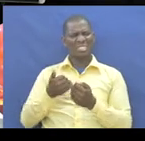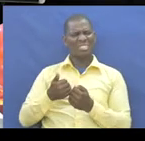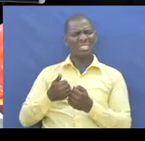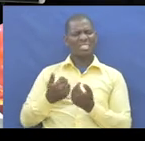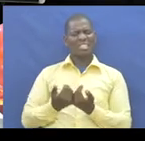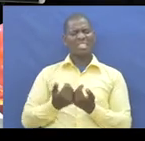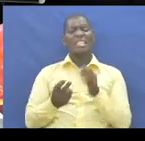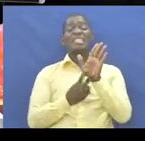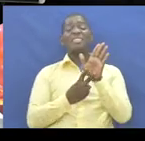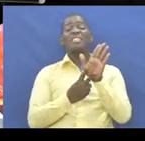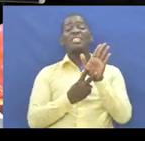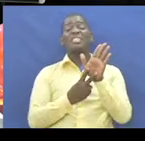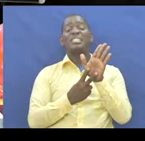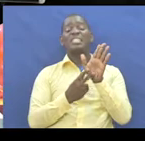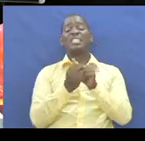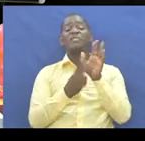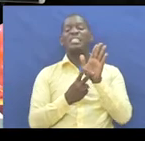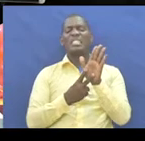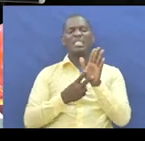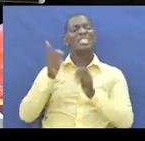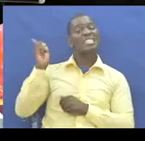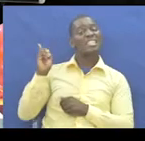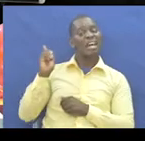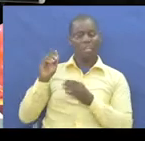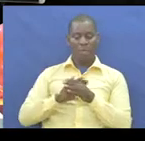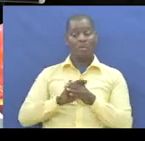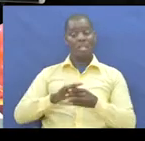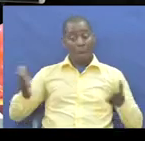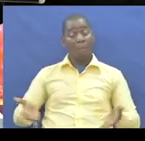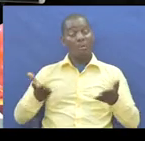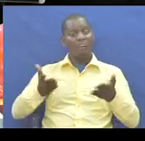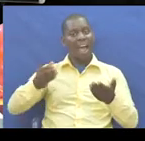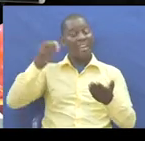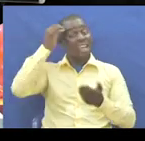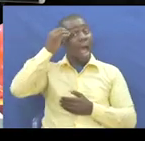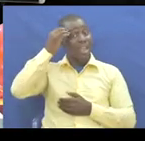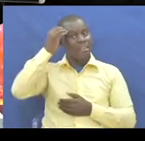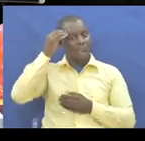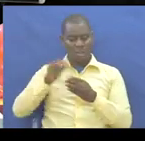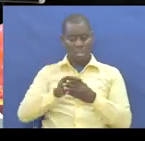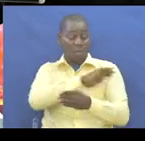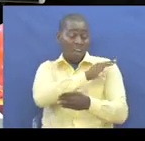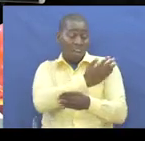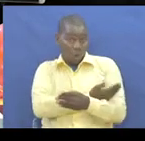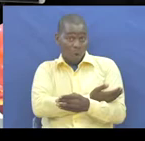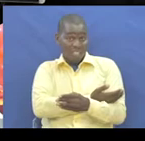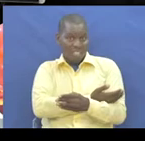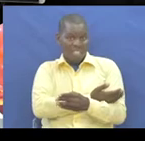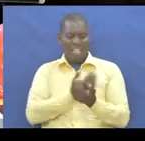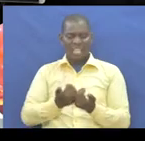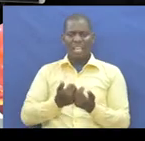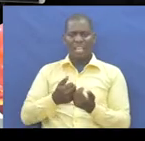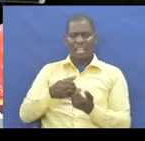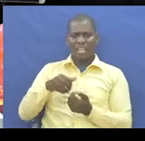person of which in the middle of, it was in the 17th century, he developed the ideas on the effects of the force. Was a